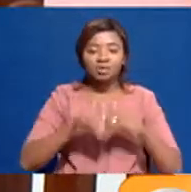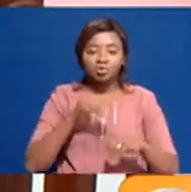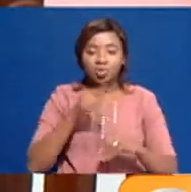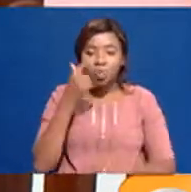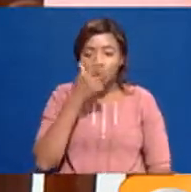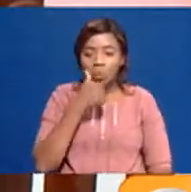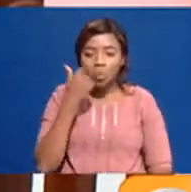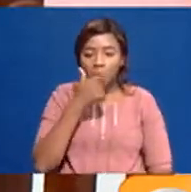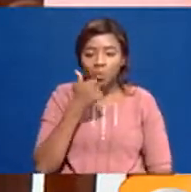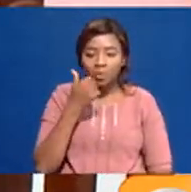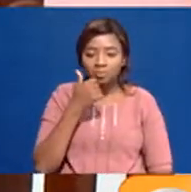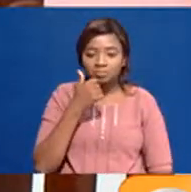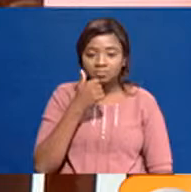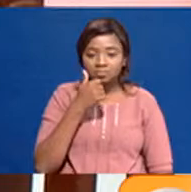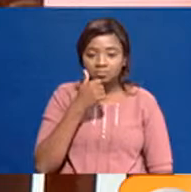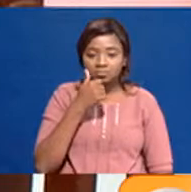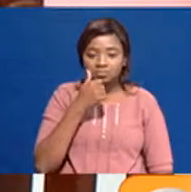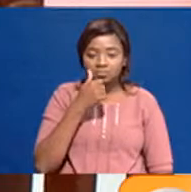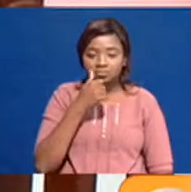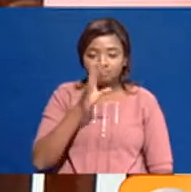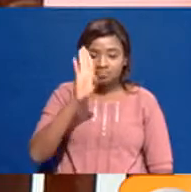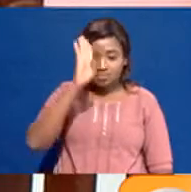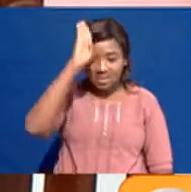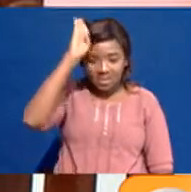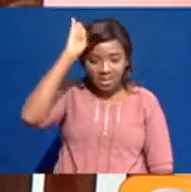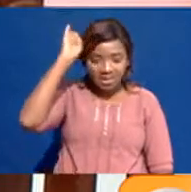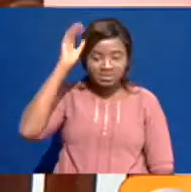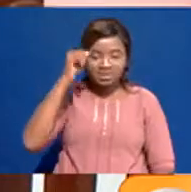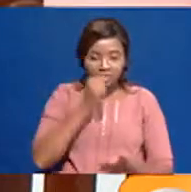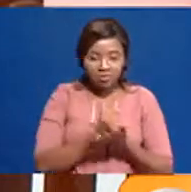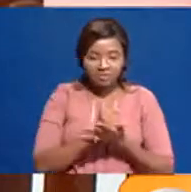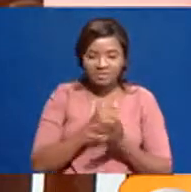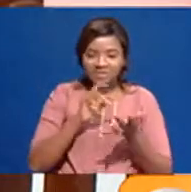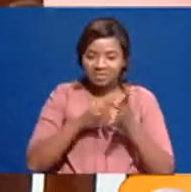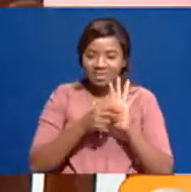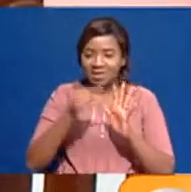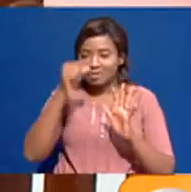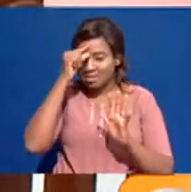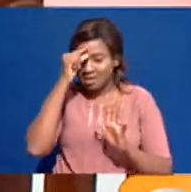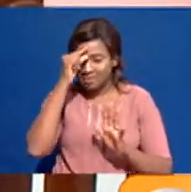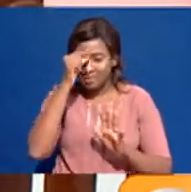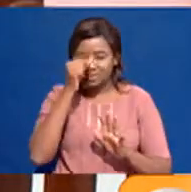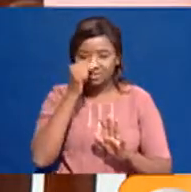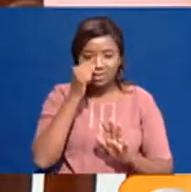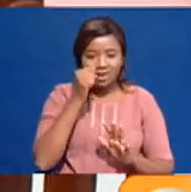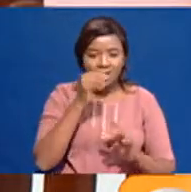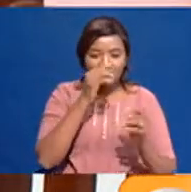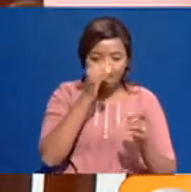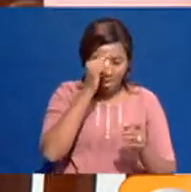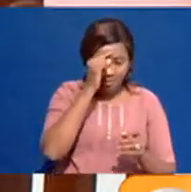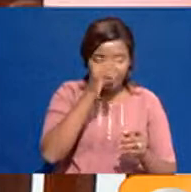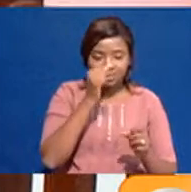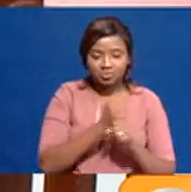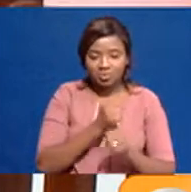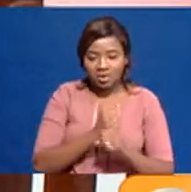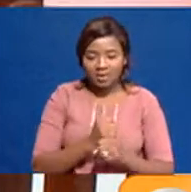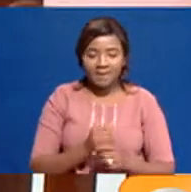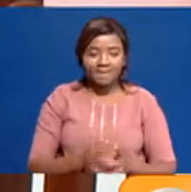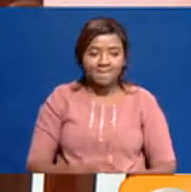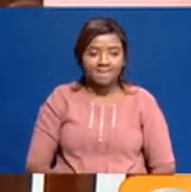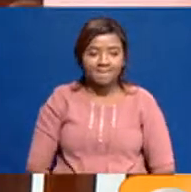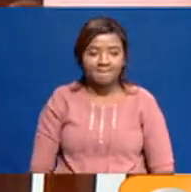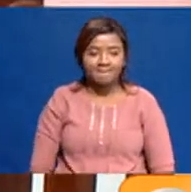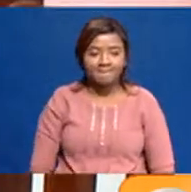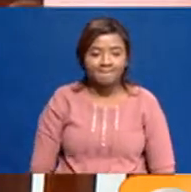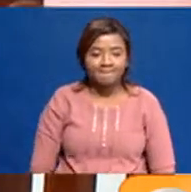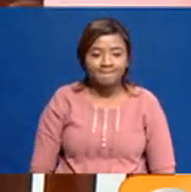was in the AG chambers. So it was government. And it was